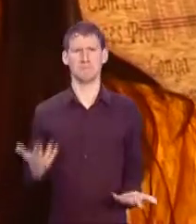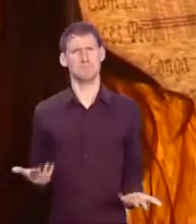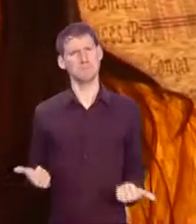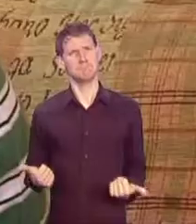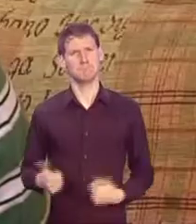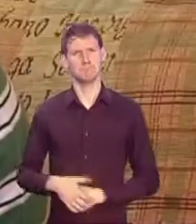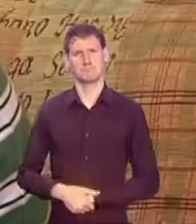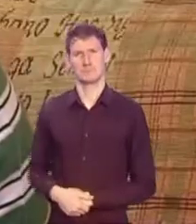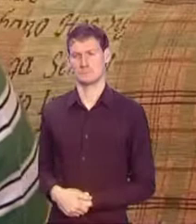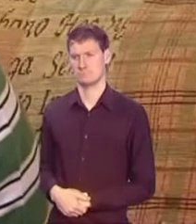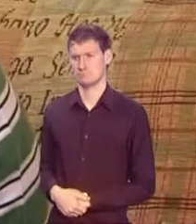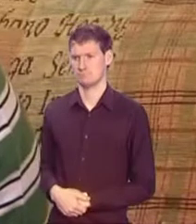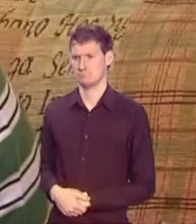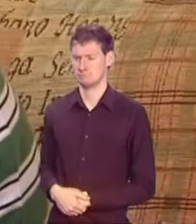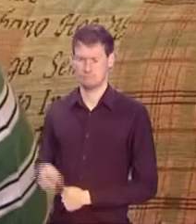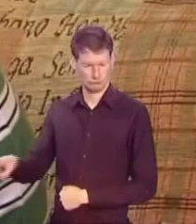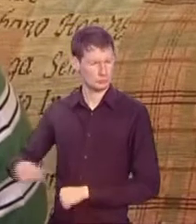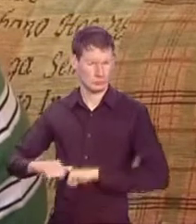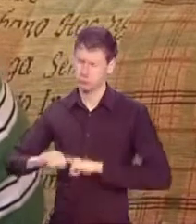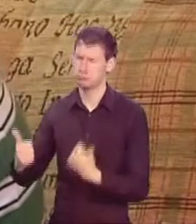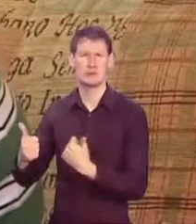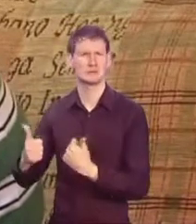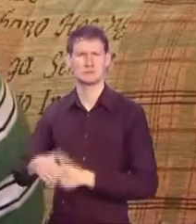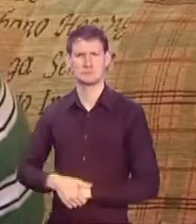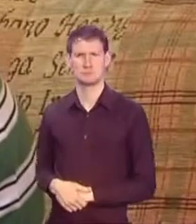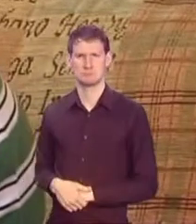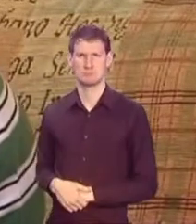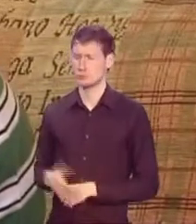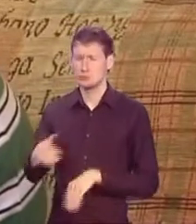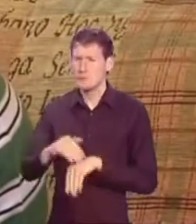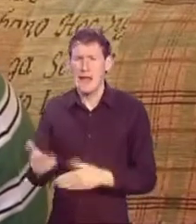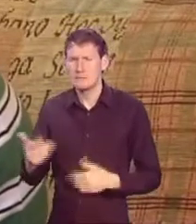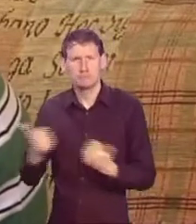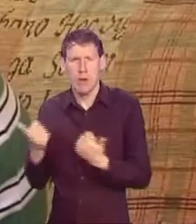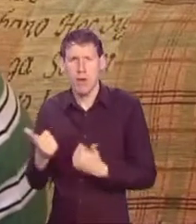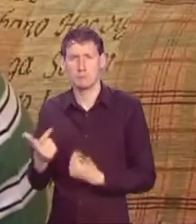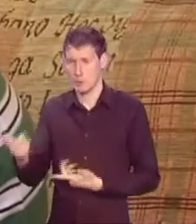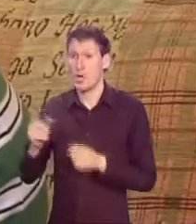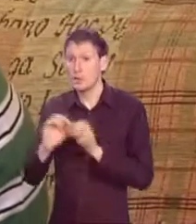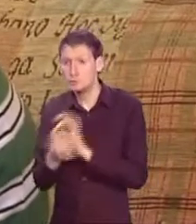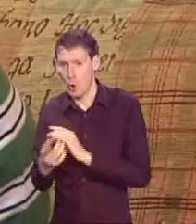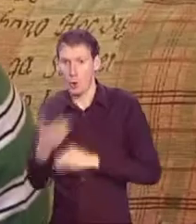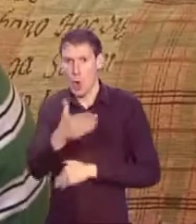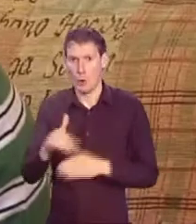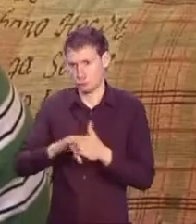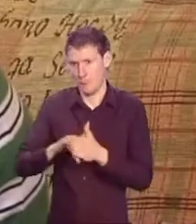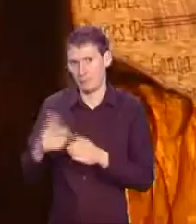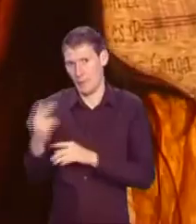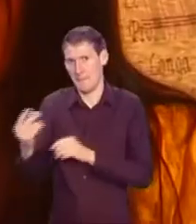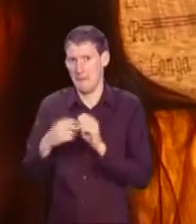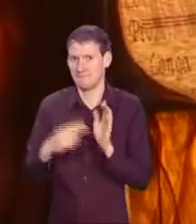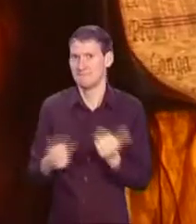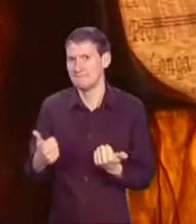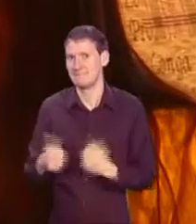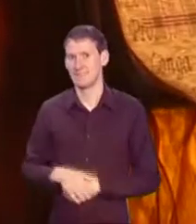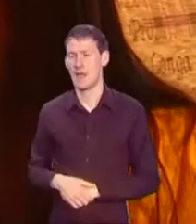deaf now. Oh, you're doing great. She doesn't mind anyhow. It gives her an excuse to go out for a couple of hours. She